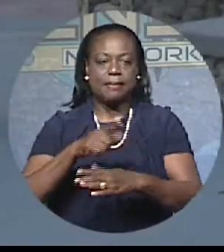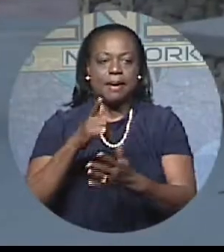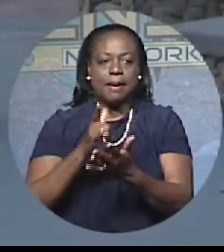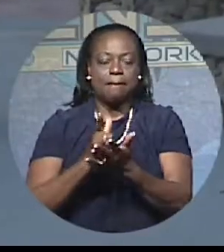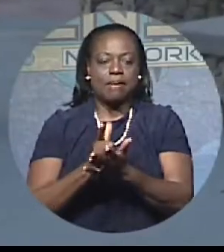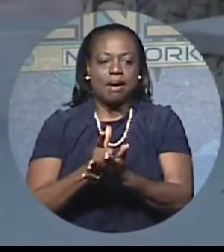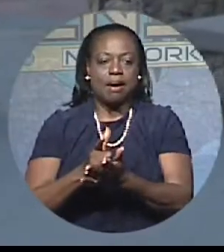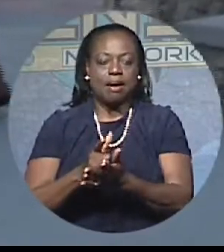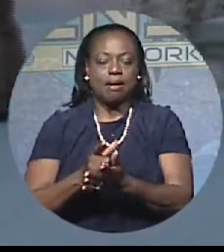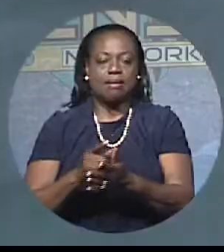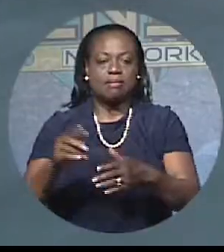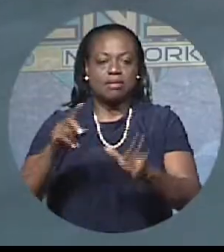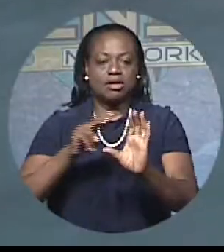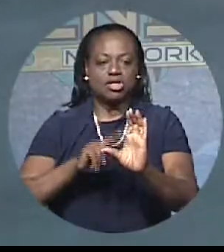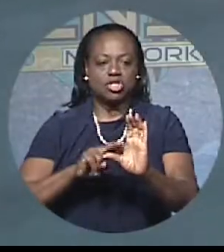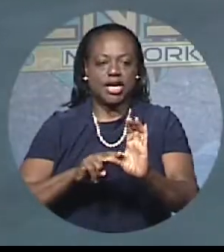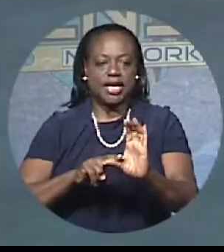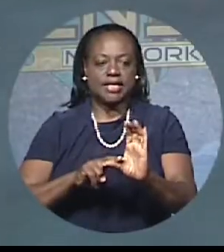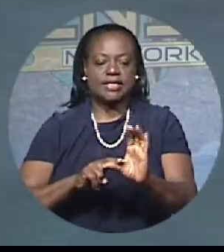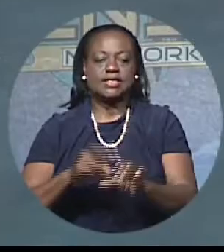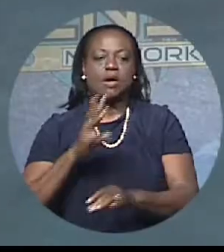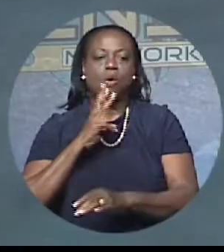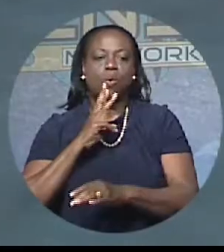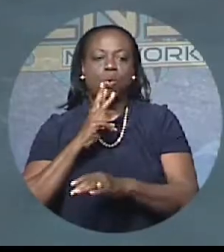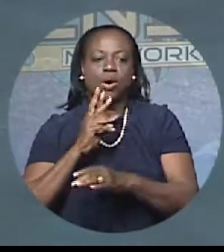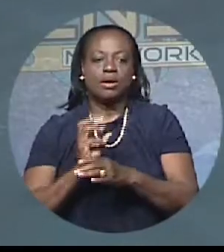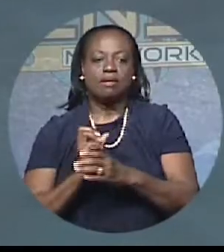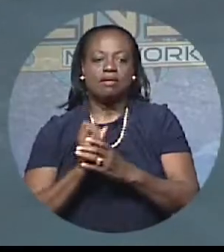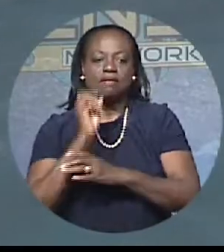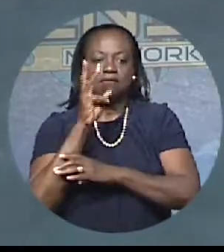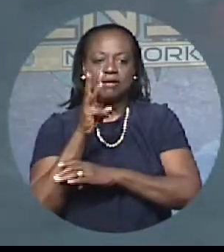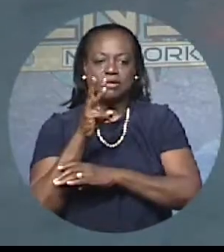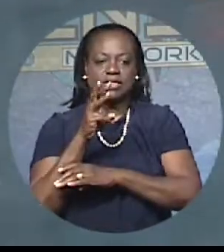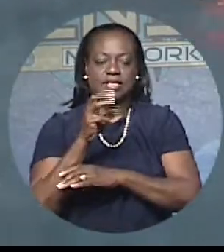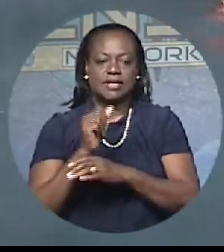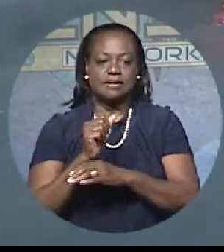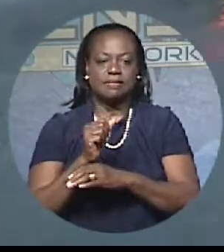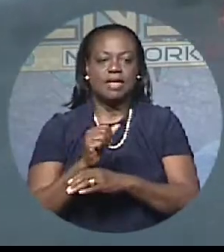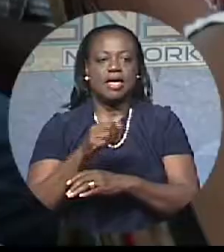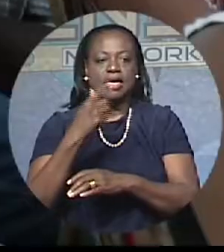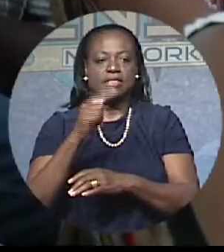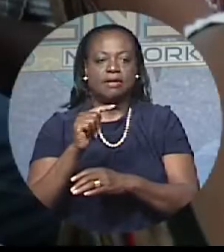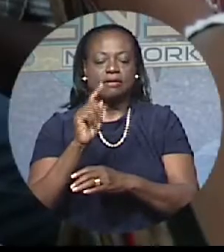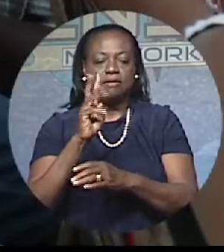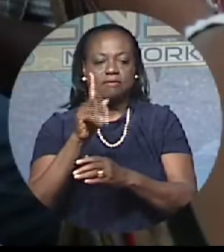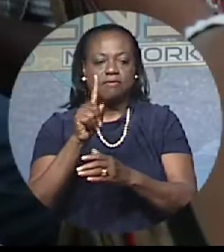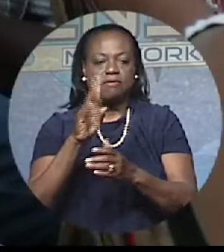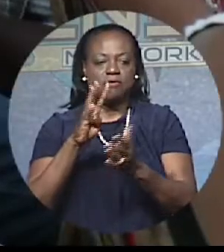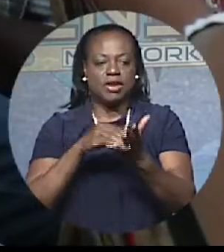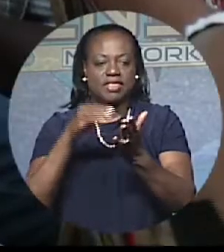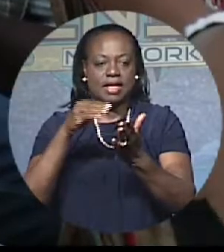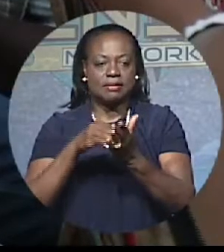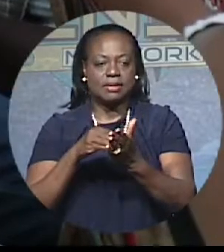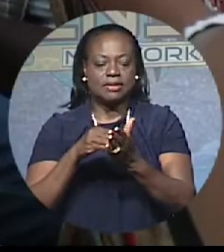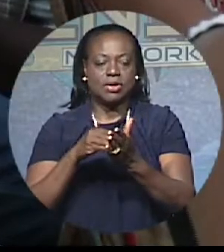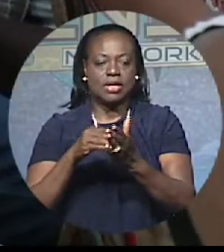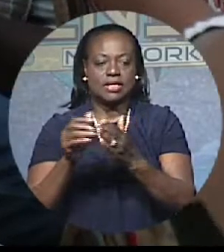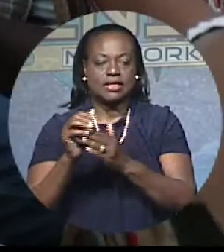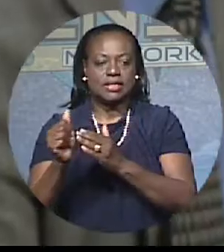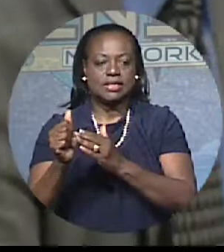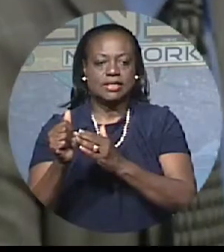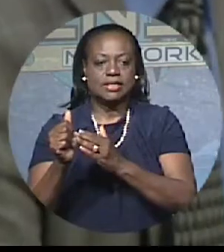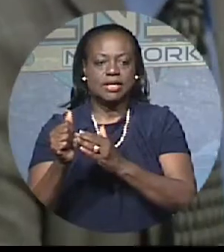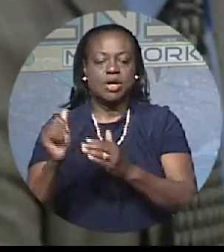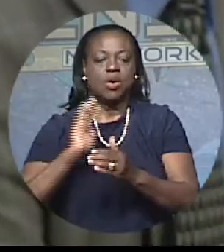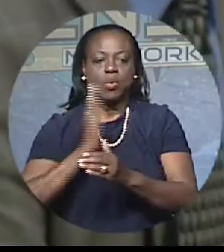a water fountain, and public facilities, the $1.5 million Pompey Square will attract more visitors to the downtown area.